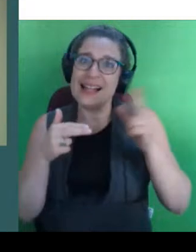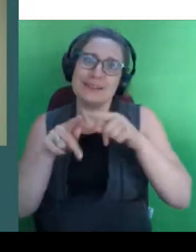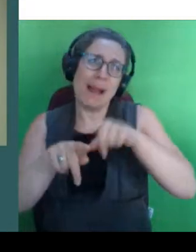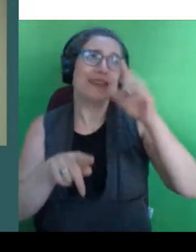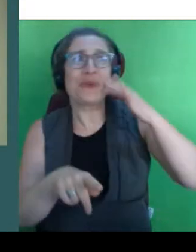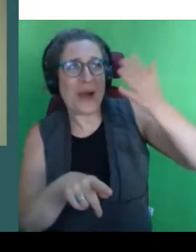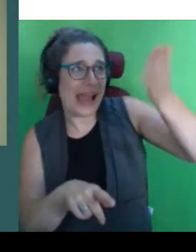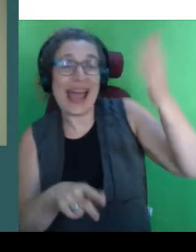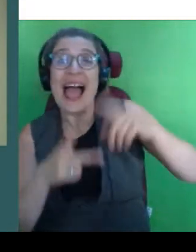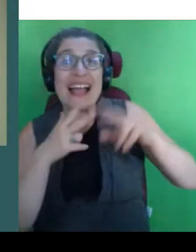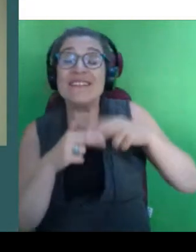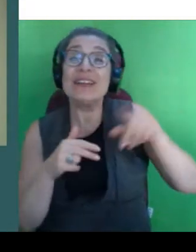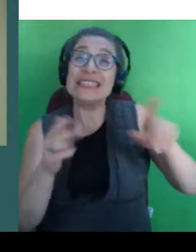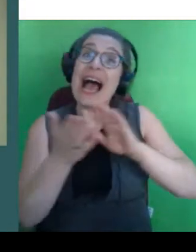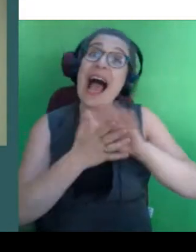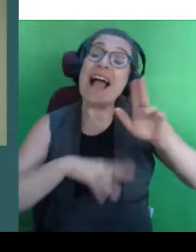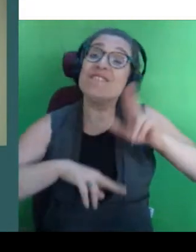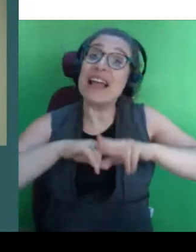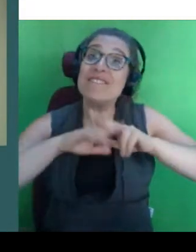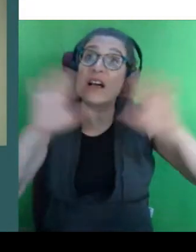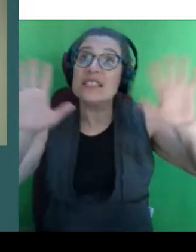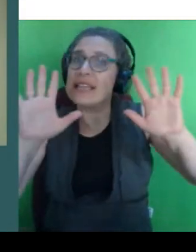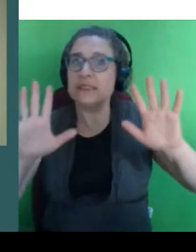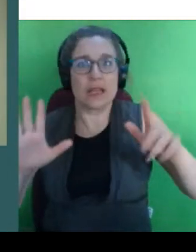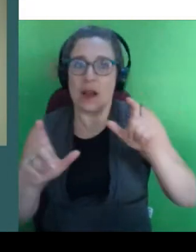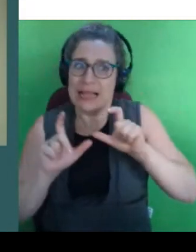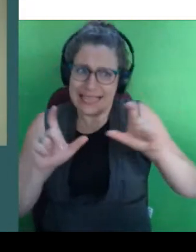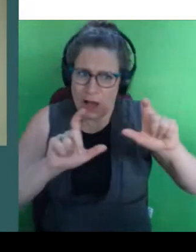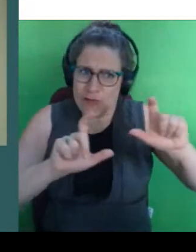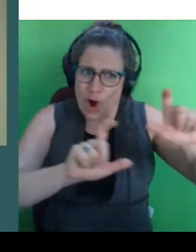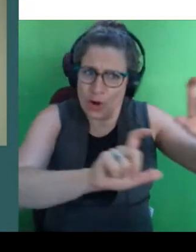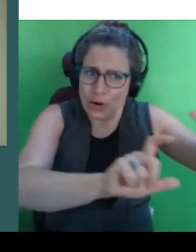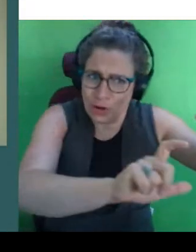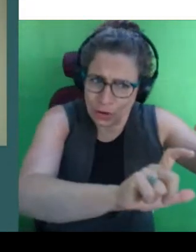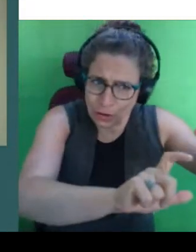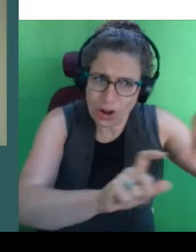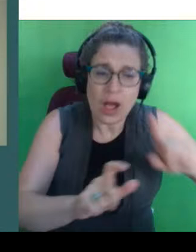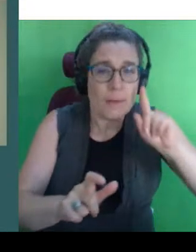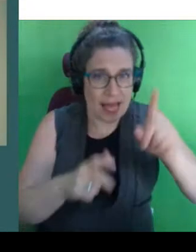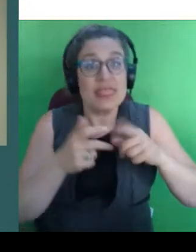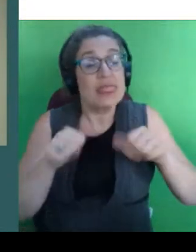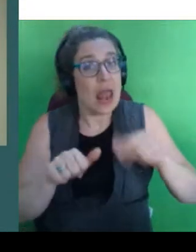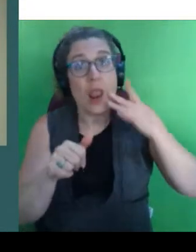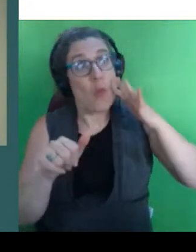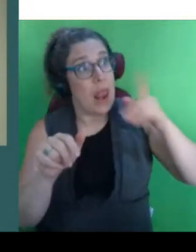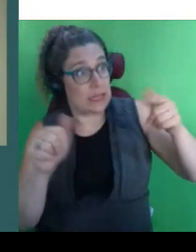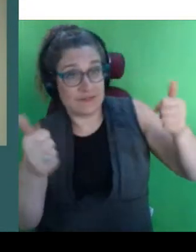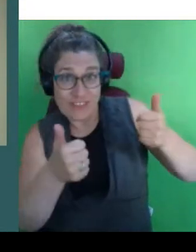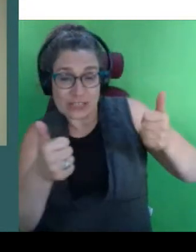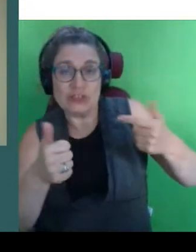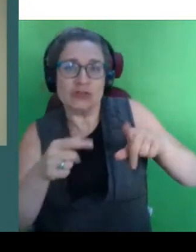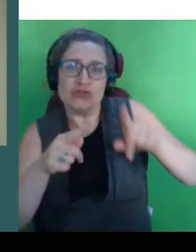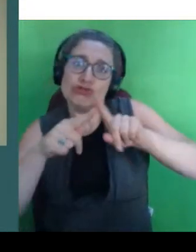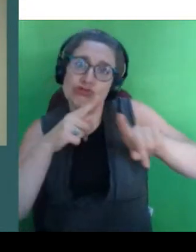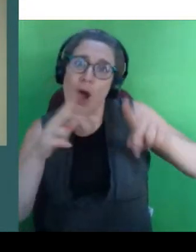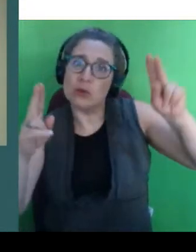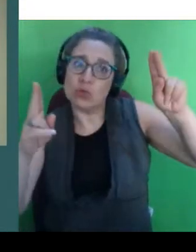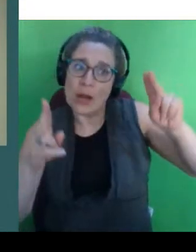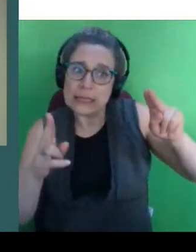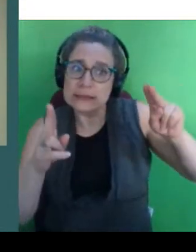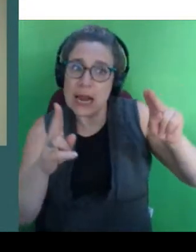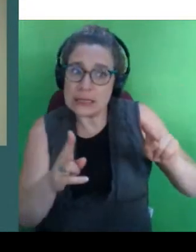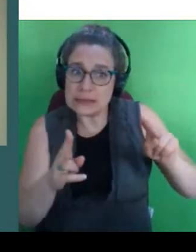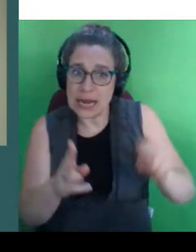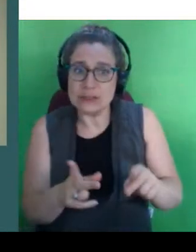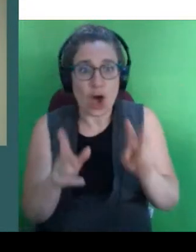wouldn't step down in the middle of a hay fever season. Try stepping down and see whether a corticosteroid alone will do it. I